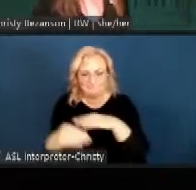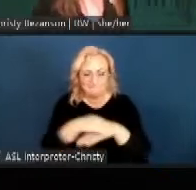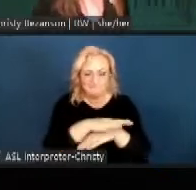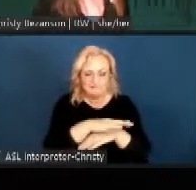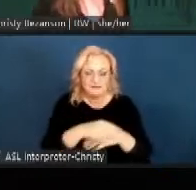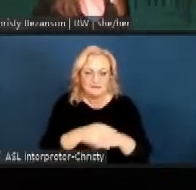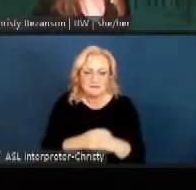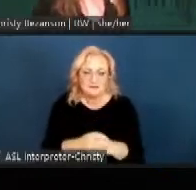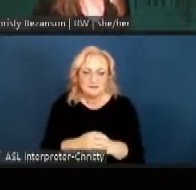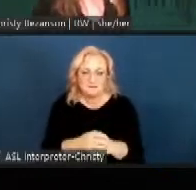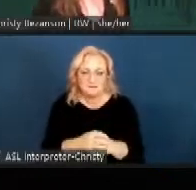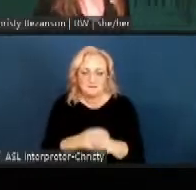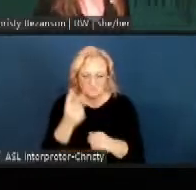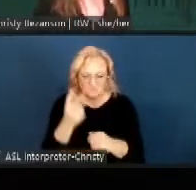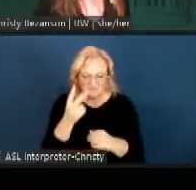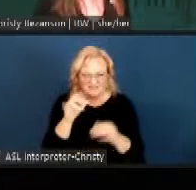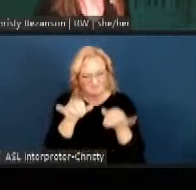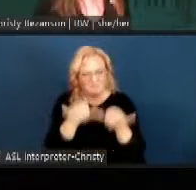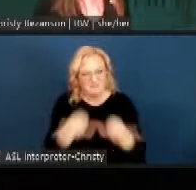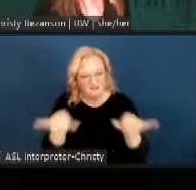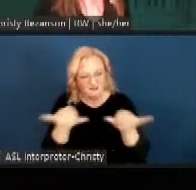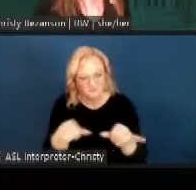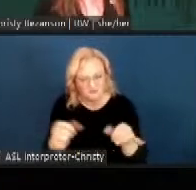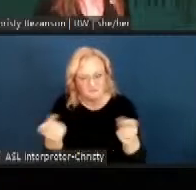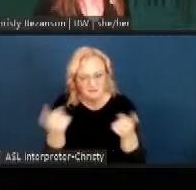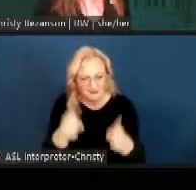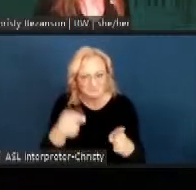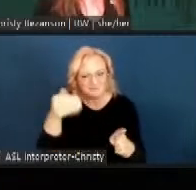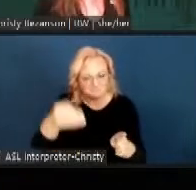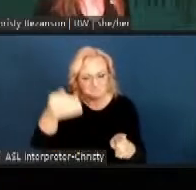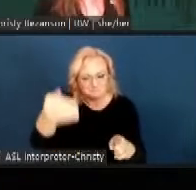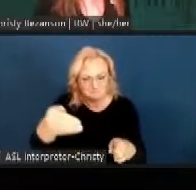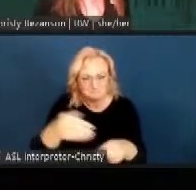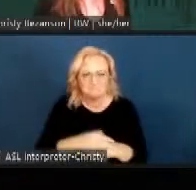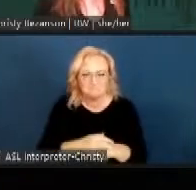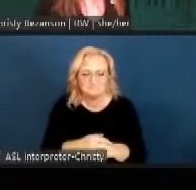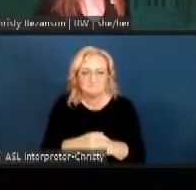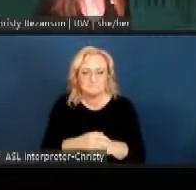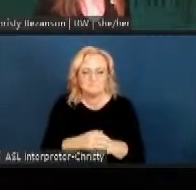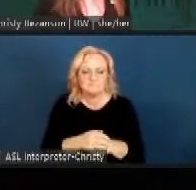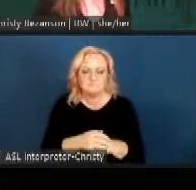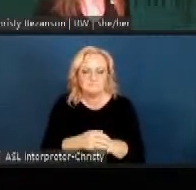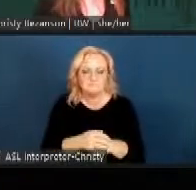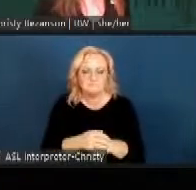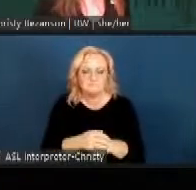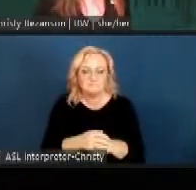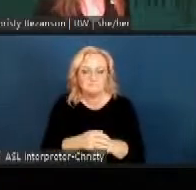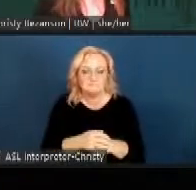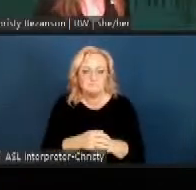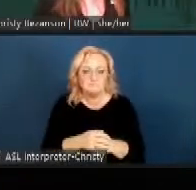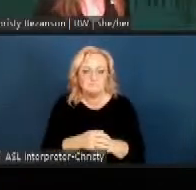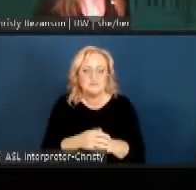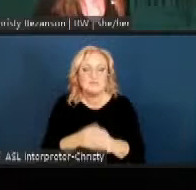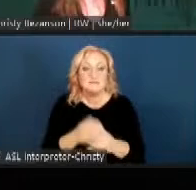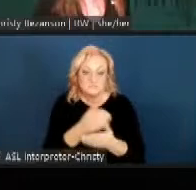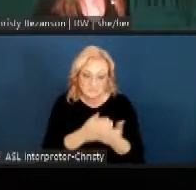can really start to see that half of them half of their barriers are related to the SUD, but they also have those barriers